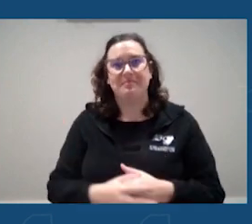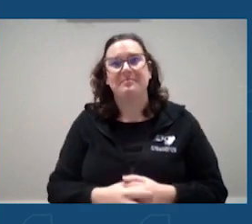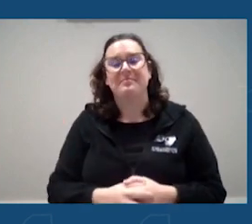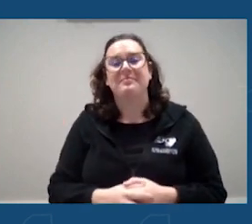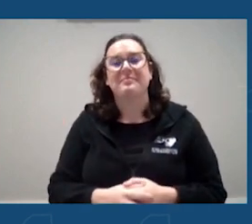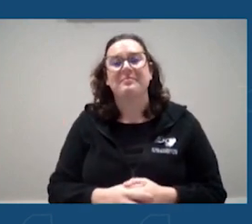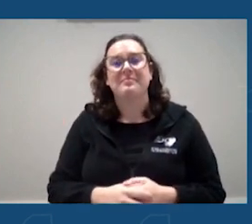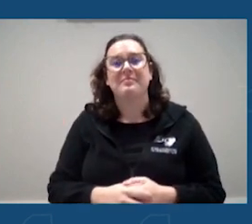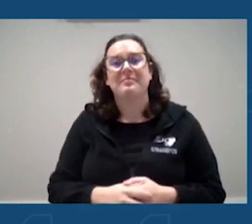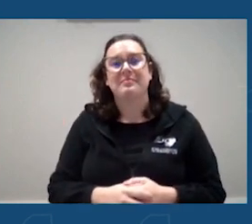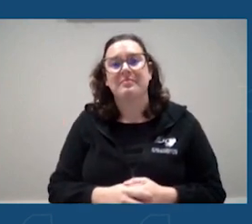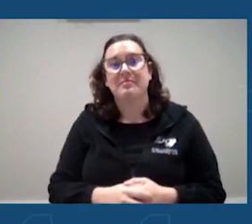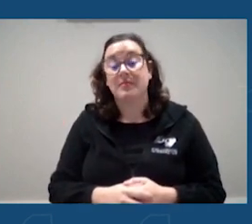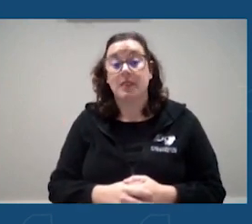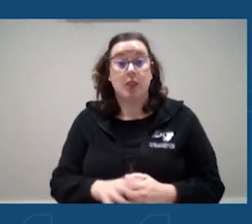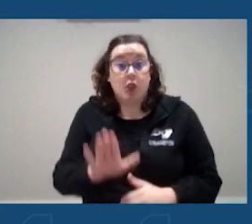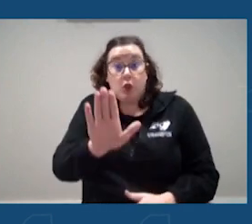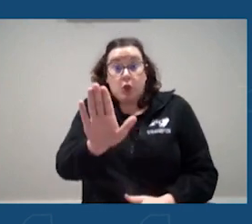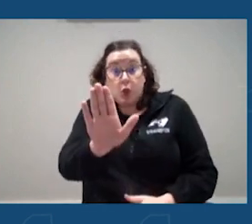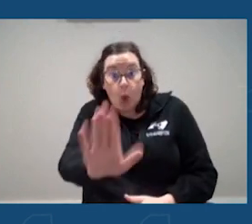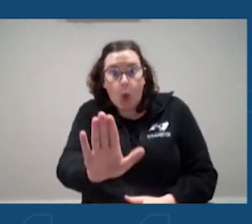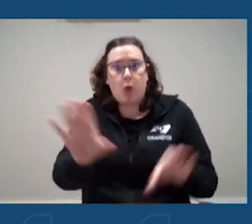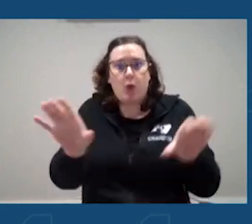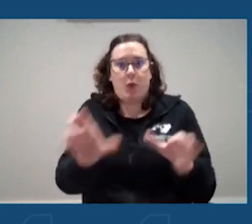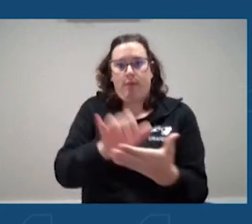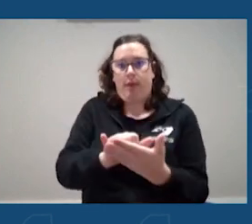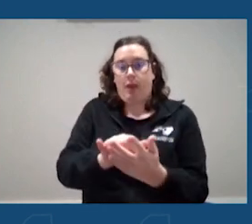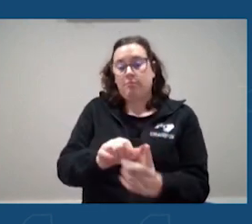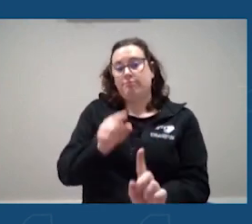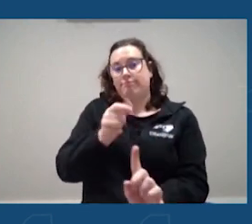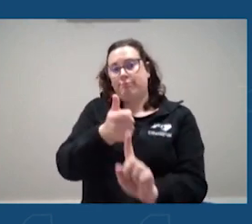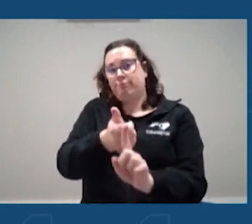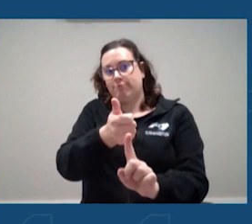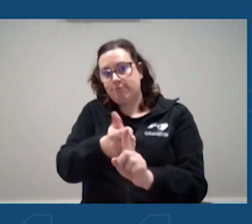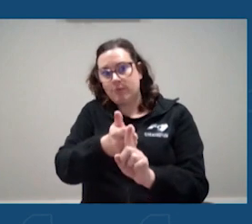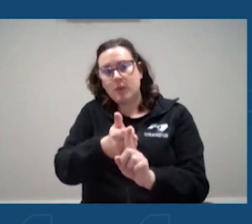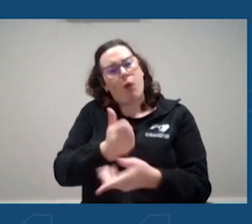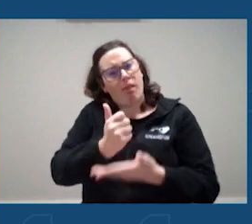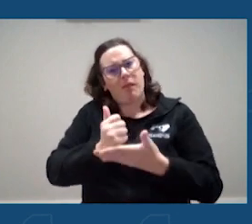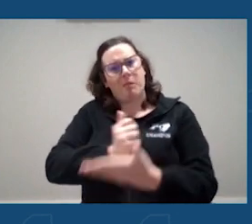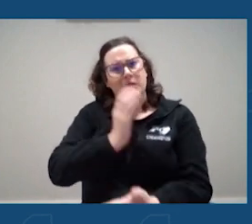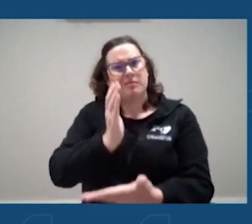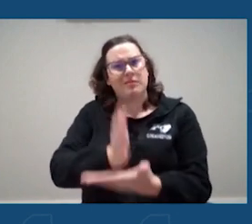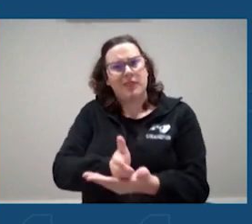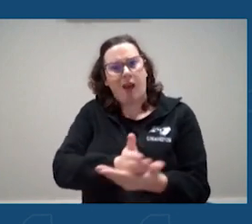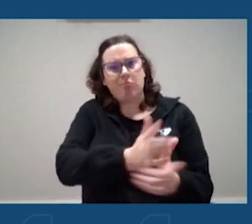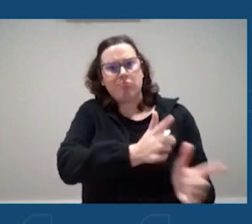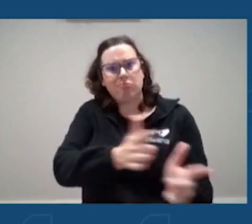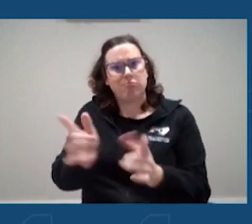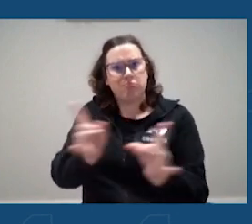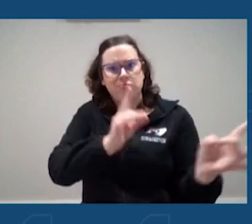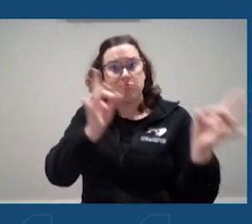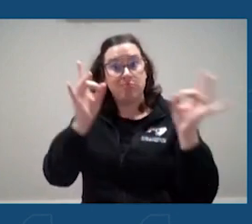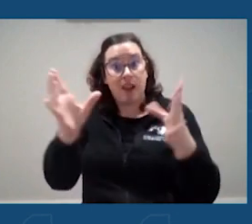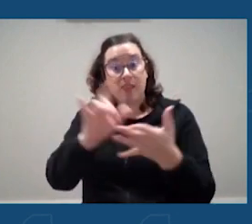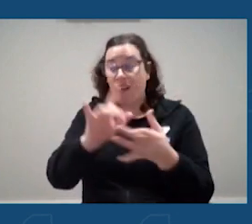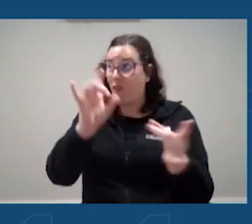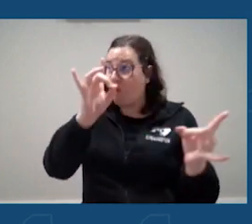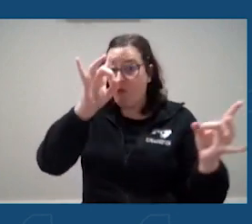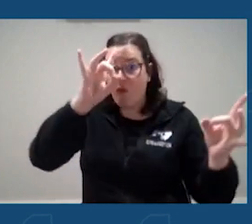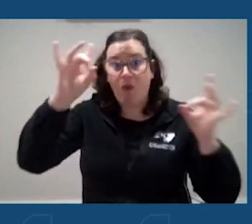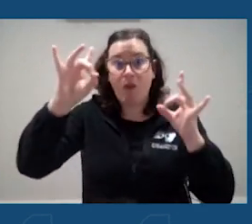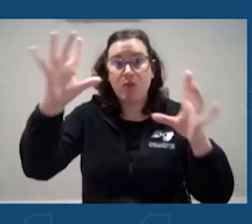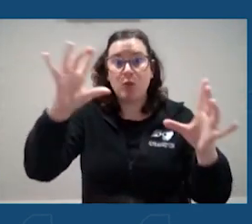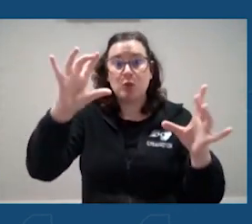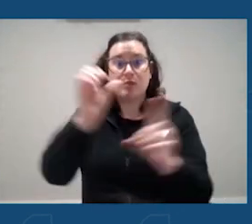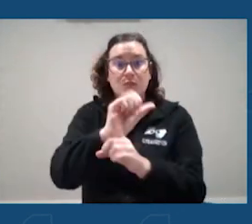That's what you're doing. That's what you're doing, okay? You're helping stop that. The insanity can end. We can stop this. We're making a